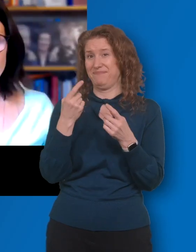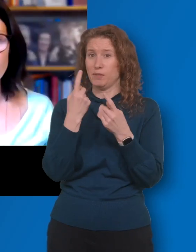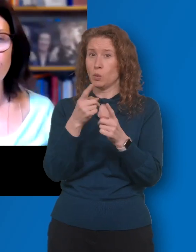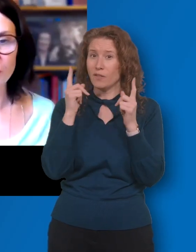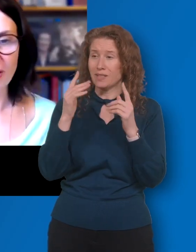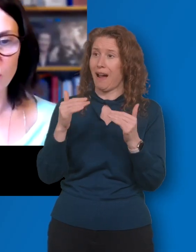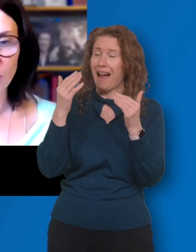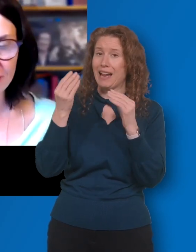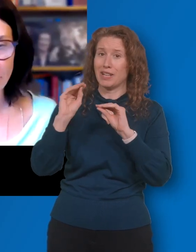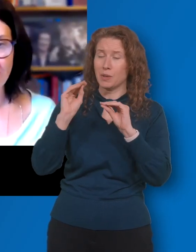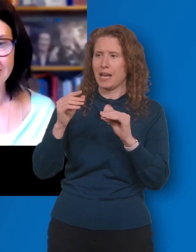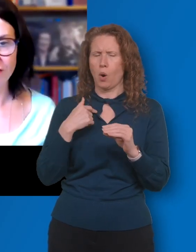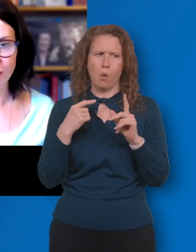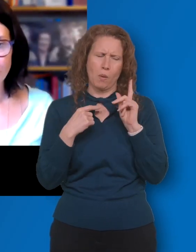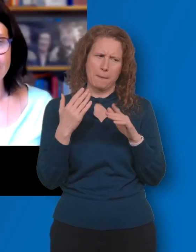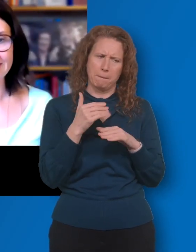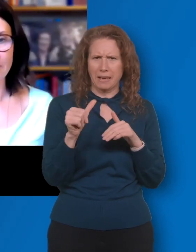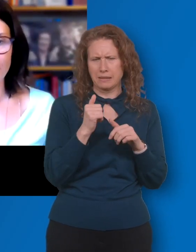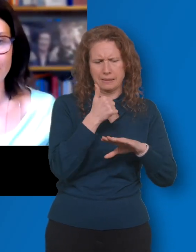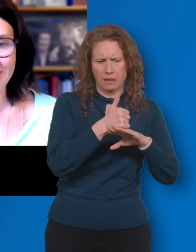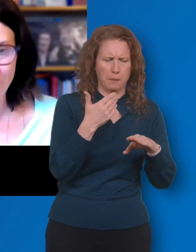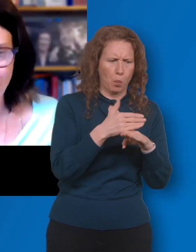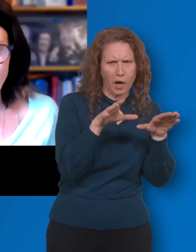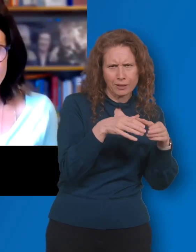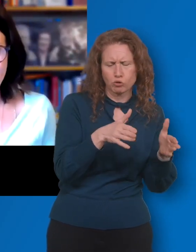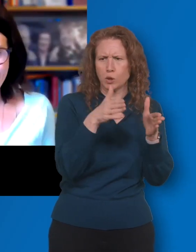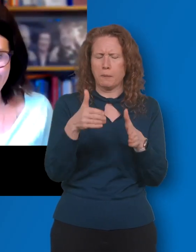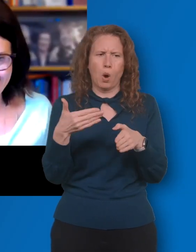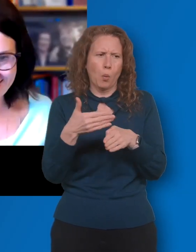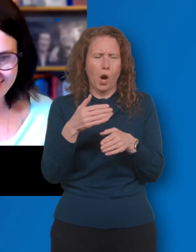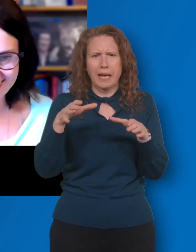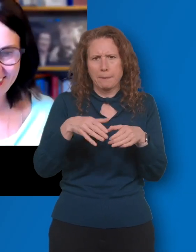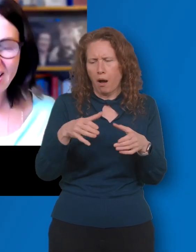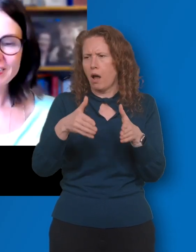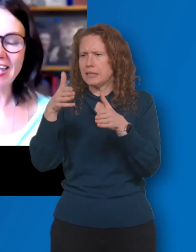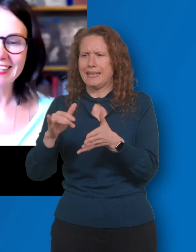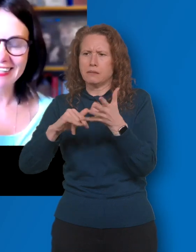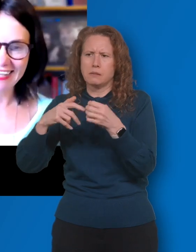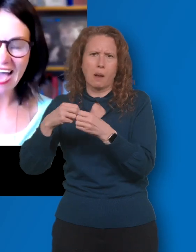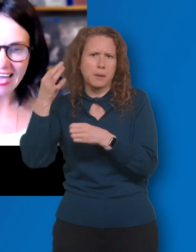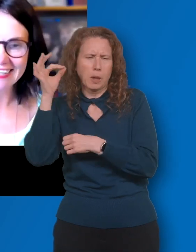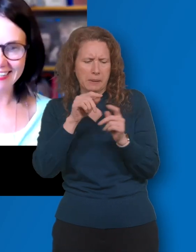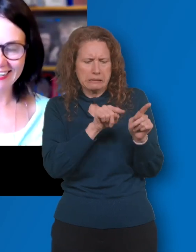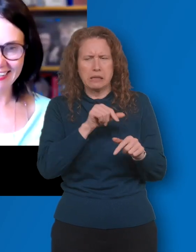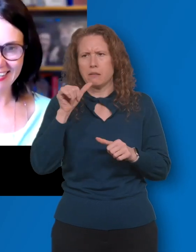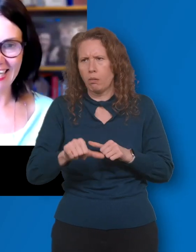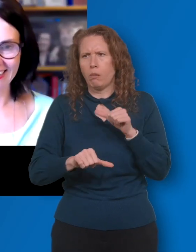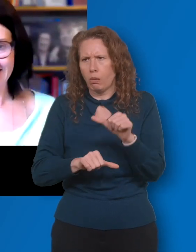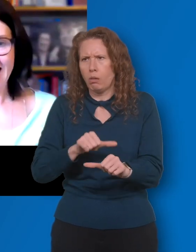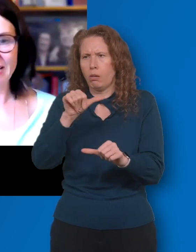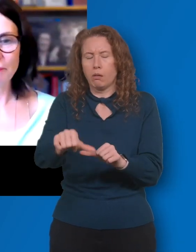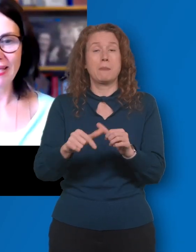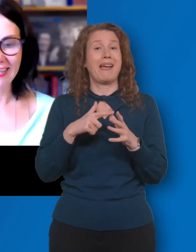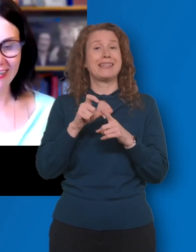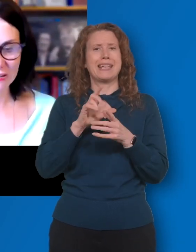working group followed by a working party followed by a subcommittee before we make any decision. So actually harnessing that